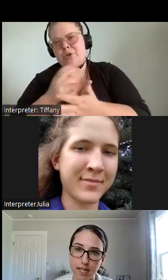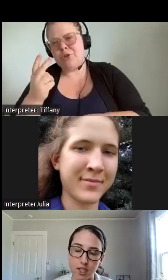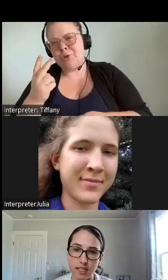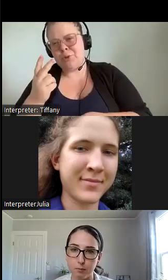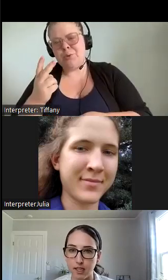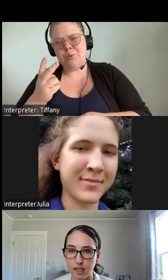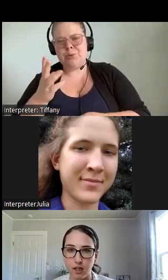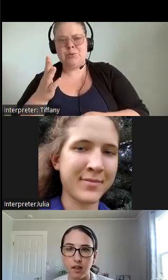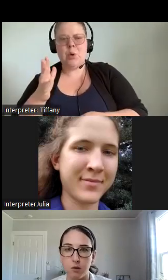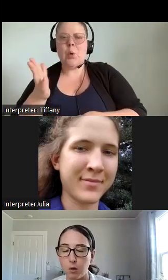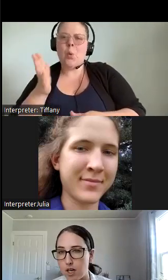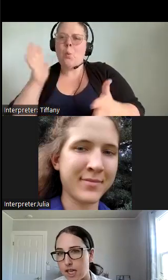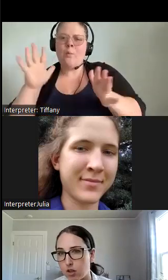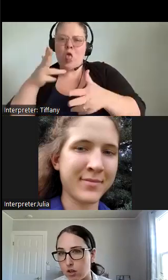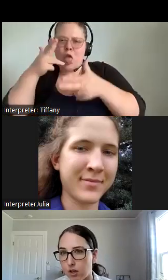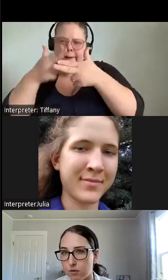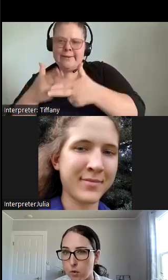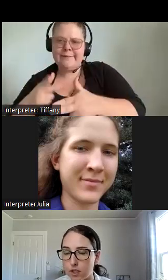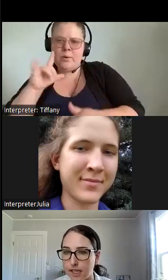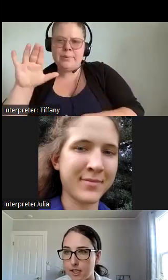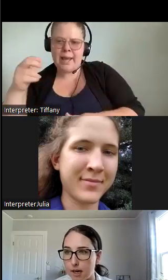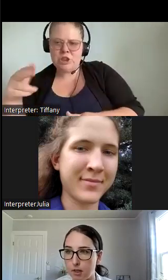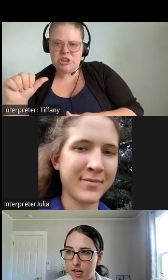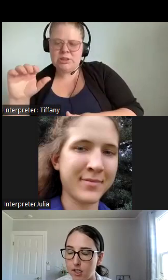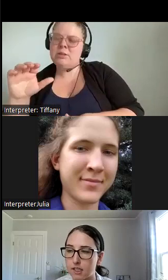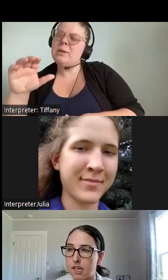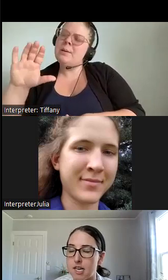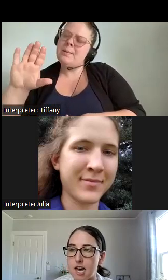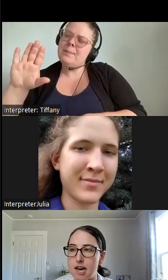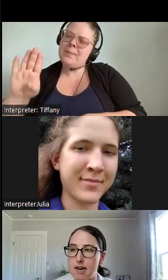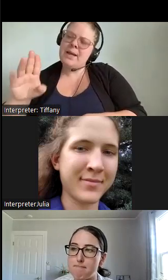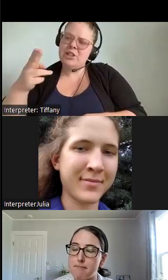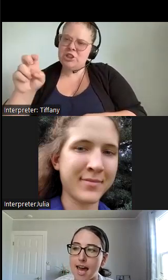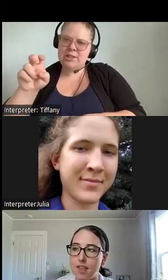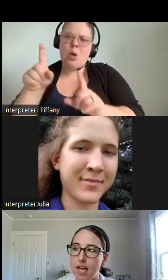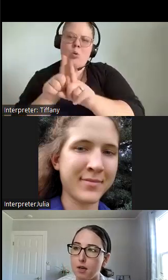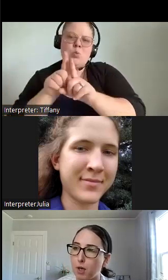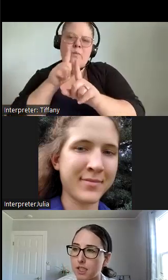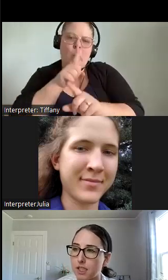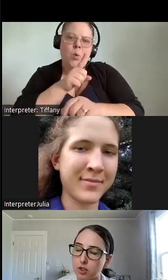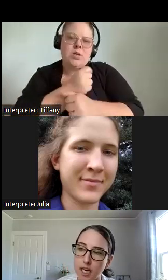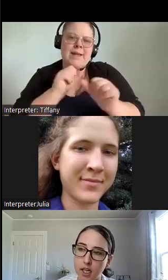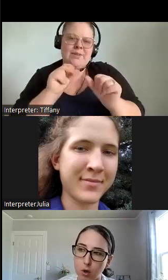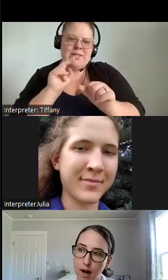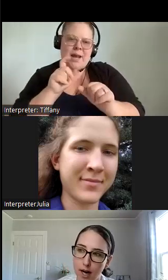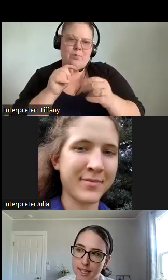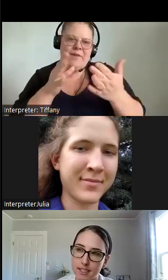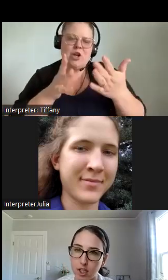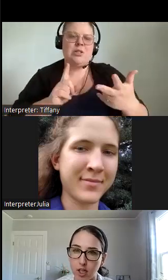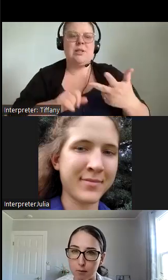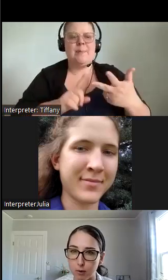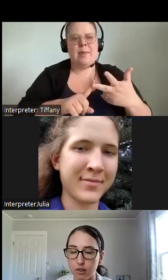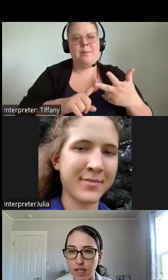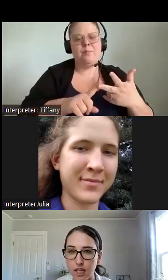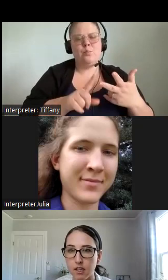out for BHEs, but here requiring that also for safety net providers. And then personnel training requirements. And